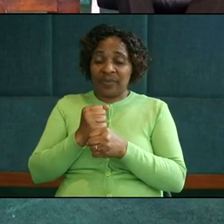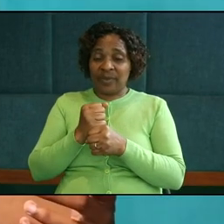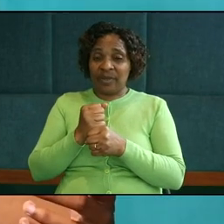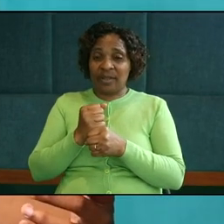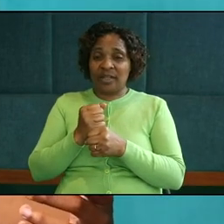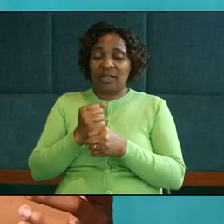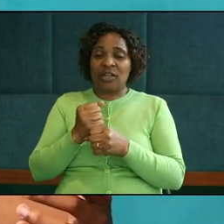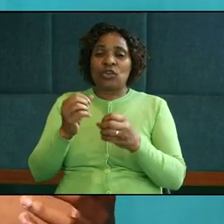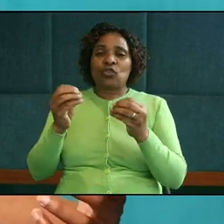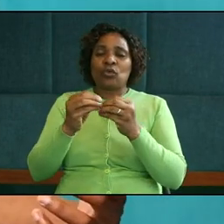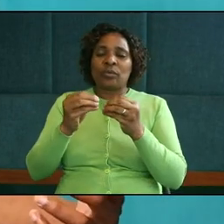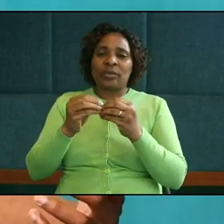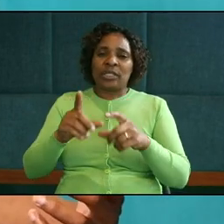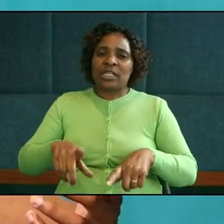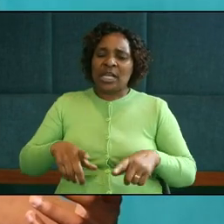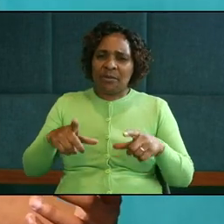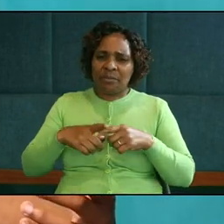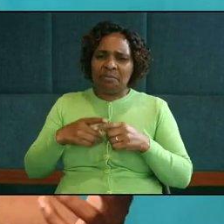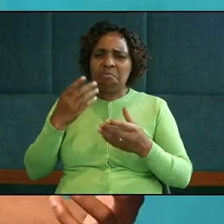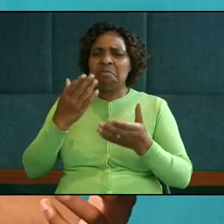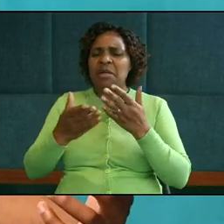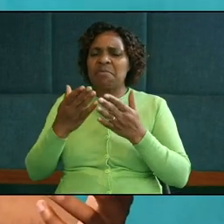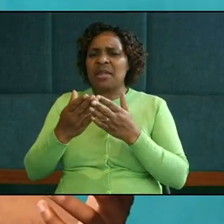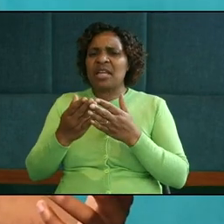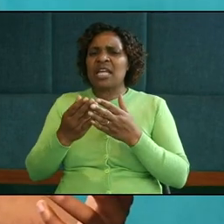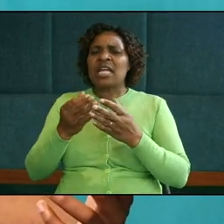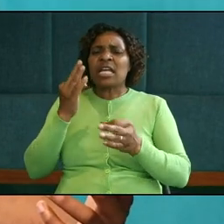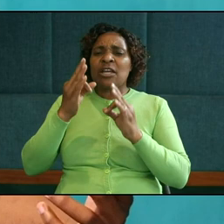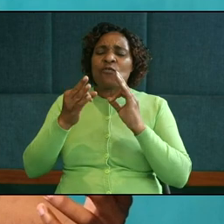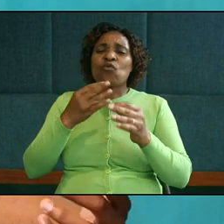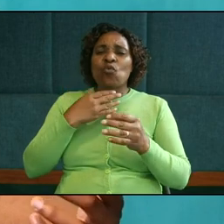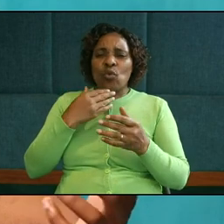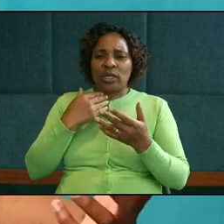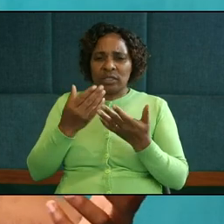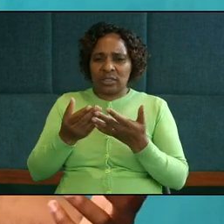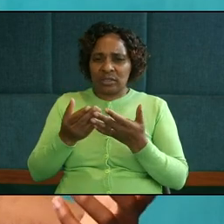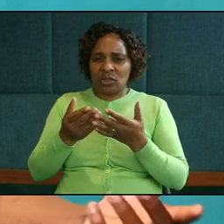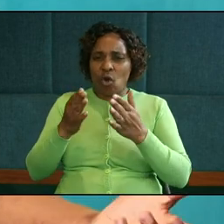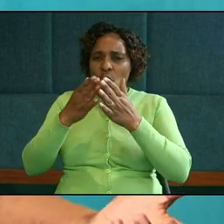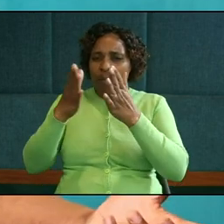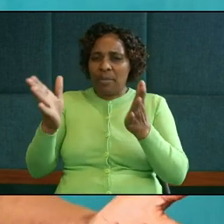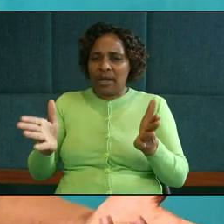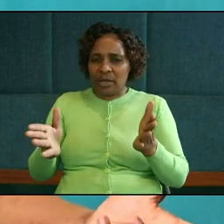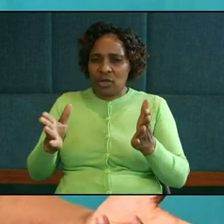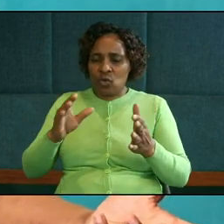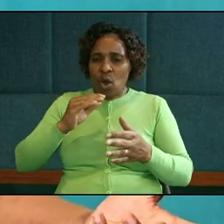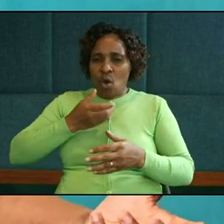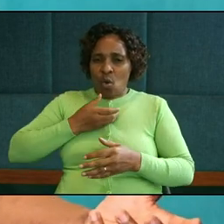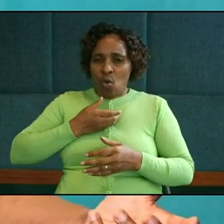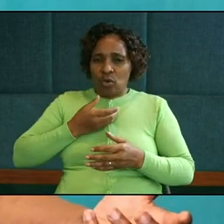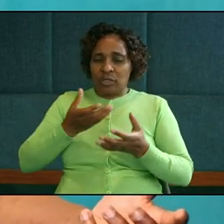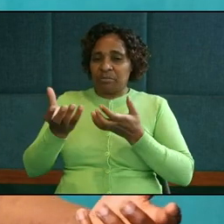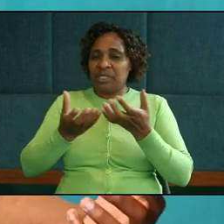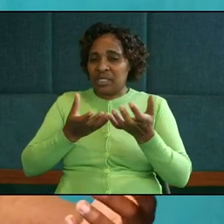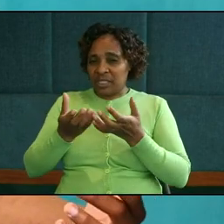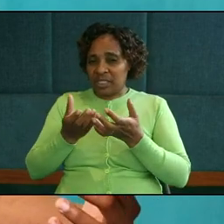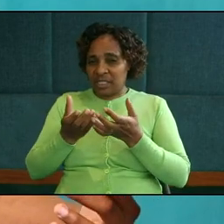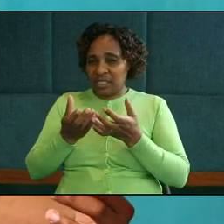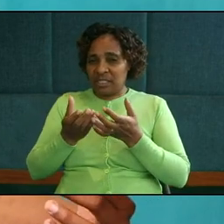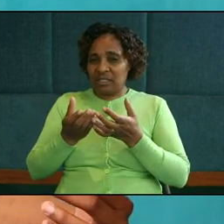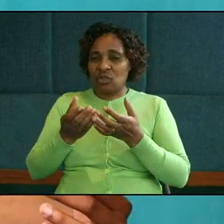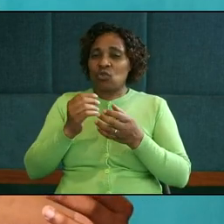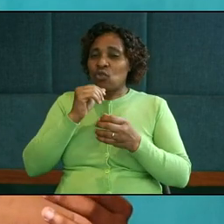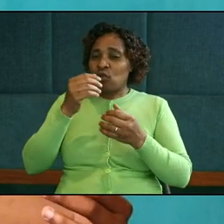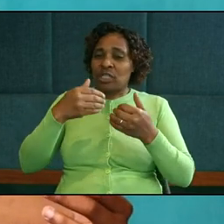today's life, maybe you, if you want to open your own business and you